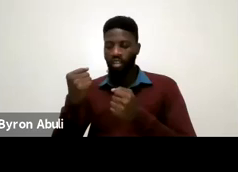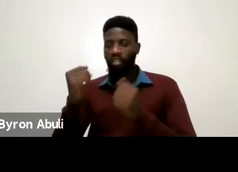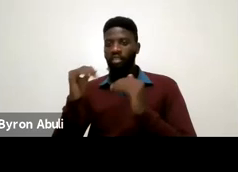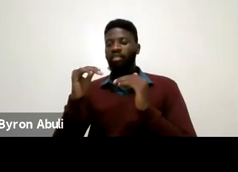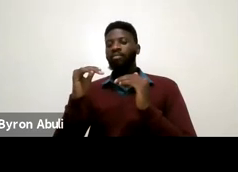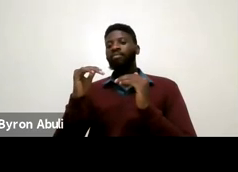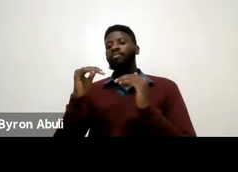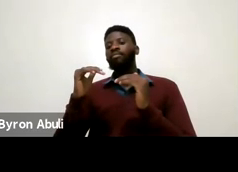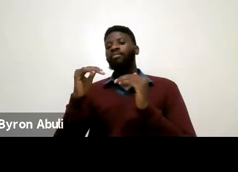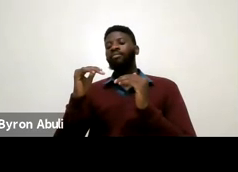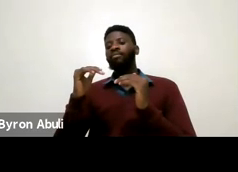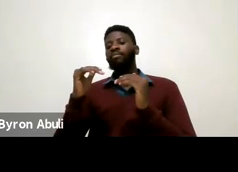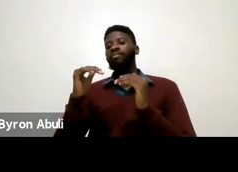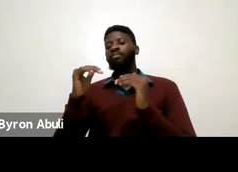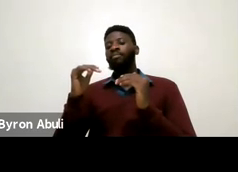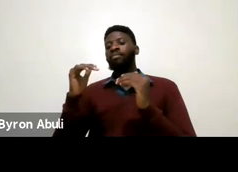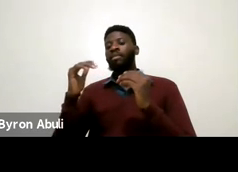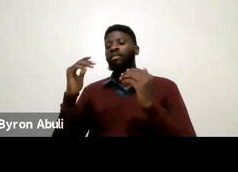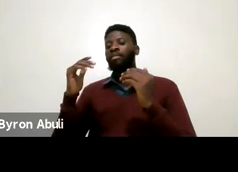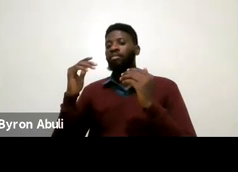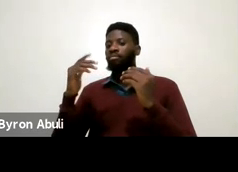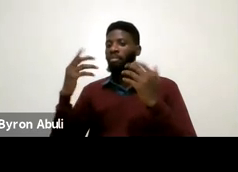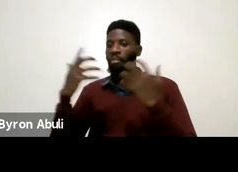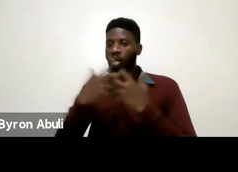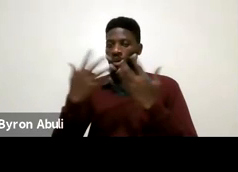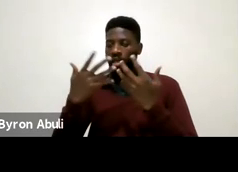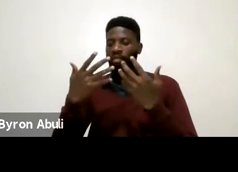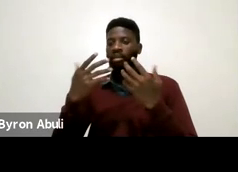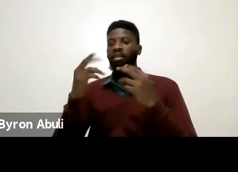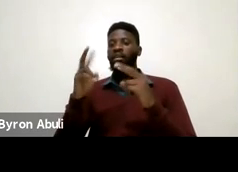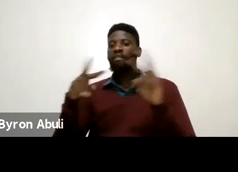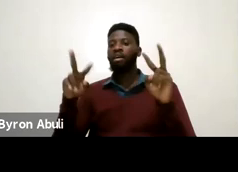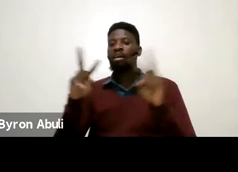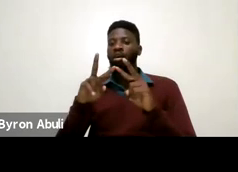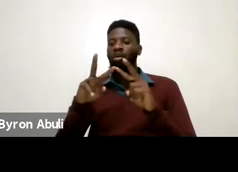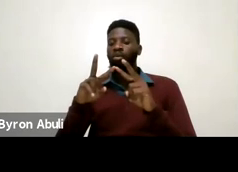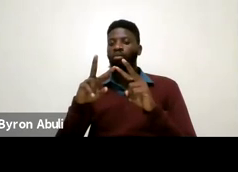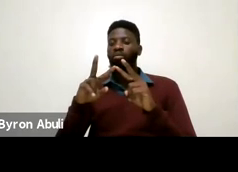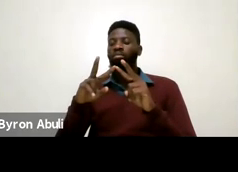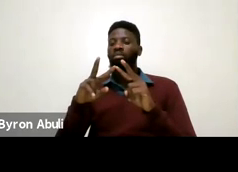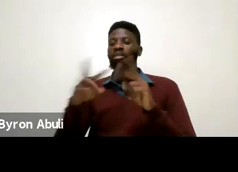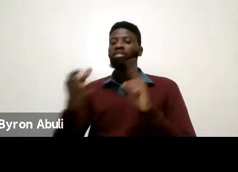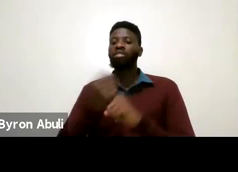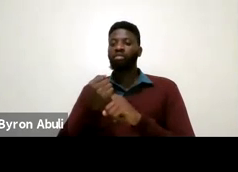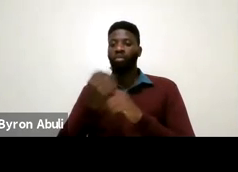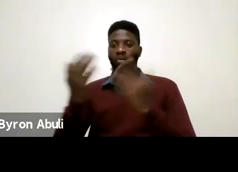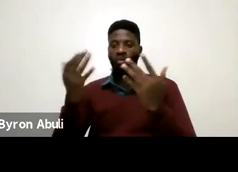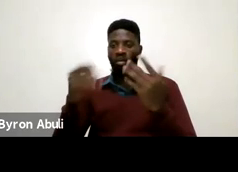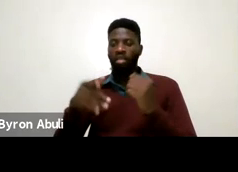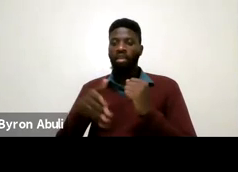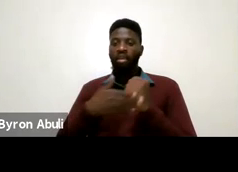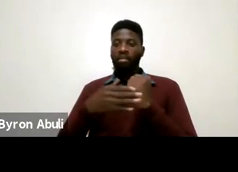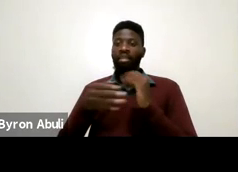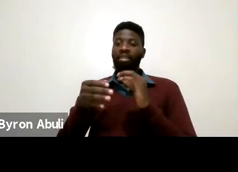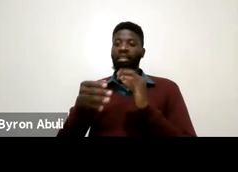the true meaning is likely to be, or where the true value is likely to be. That helps you. Without you having an absolute figure, you